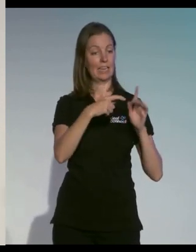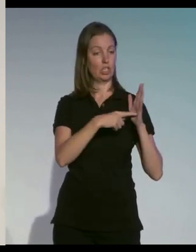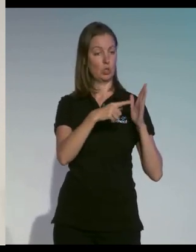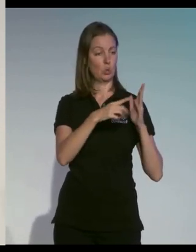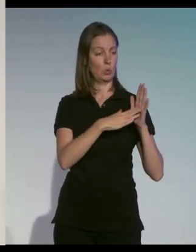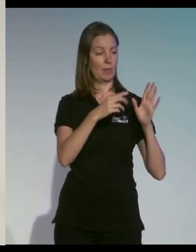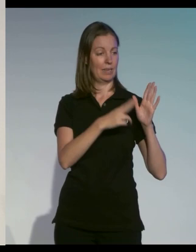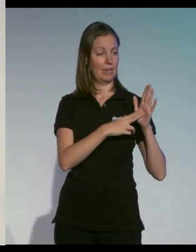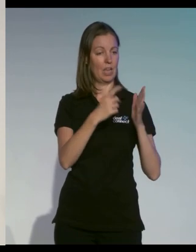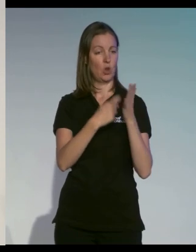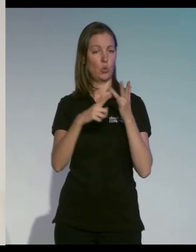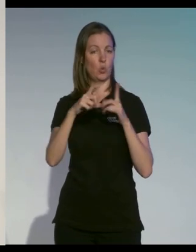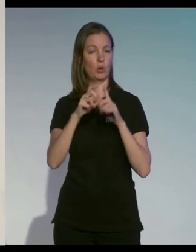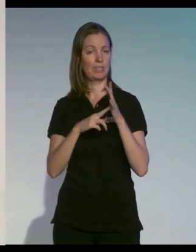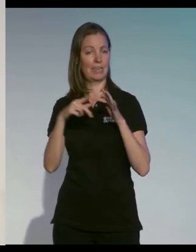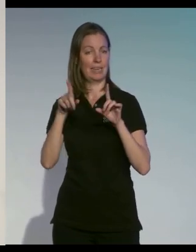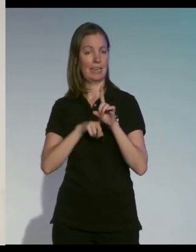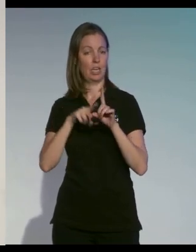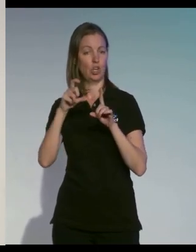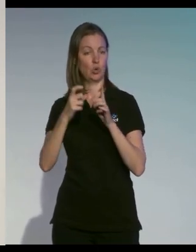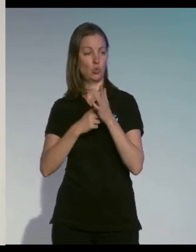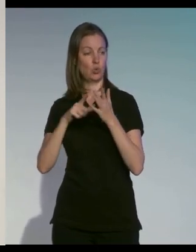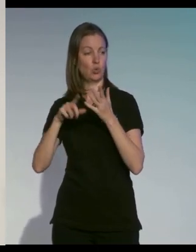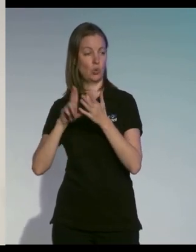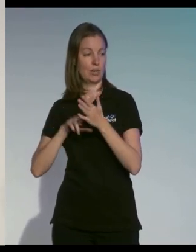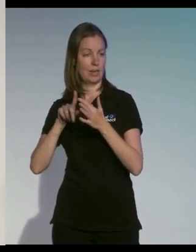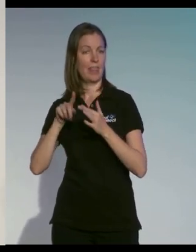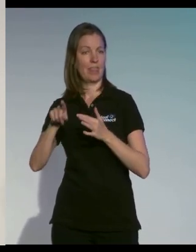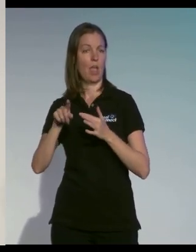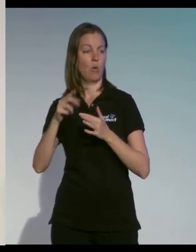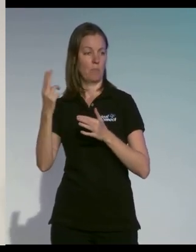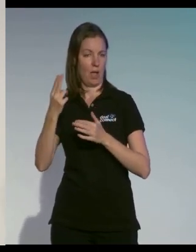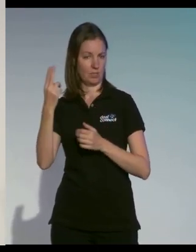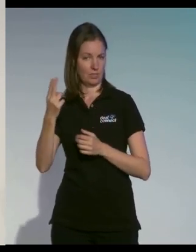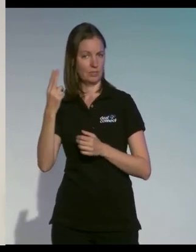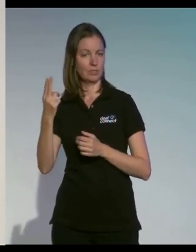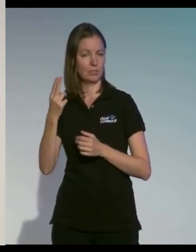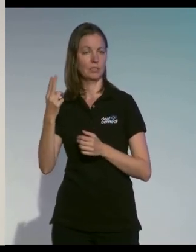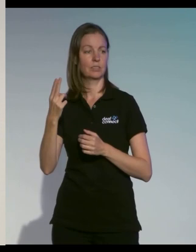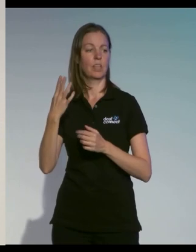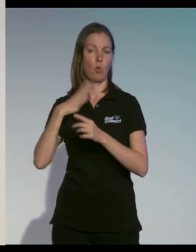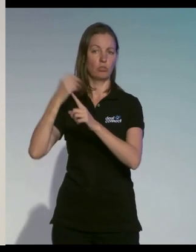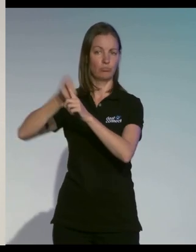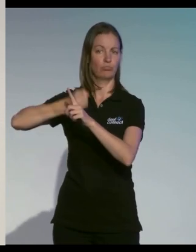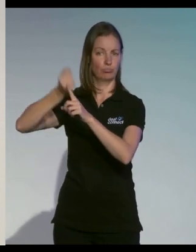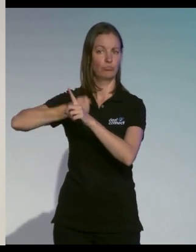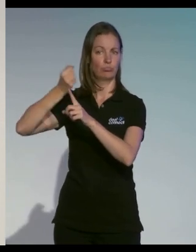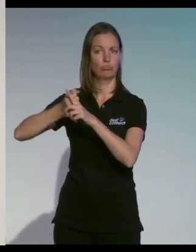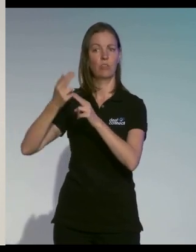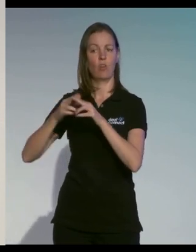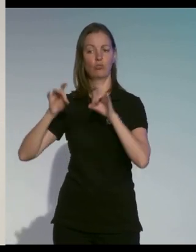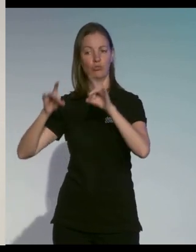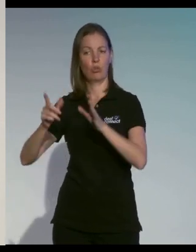who were then domestic partners, as well as partners in the endeavour to get changes in Australian